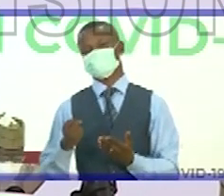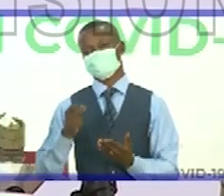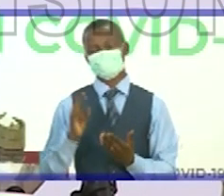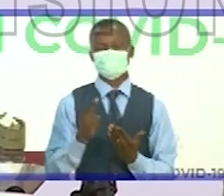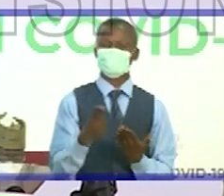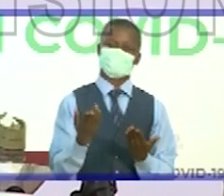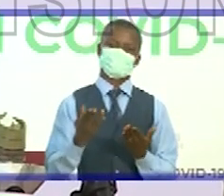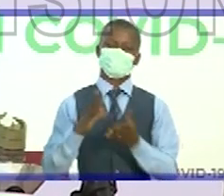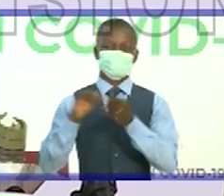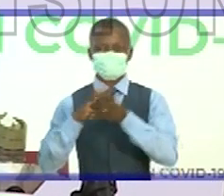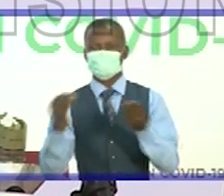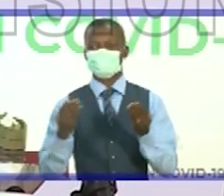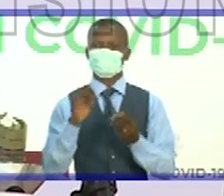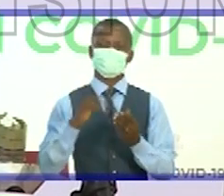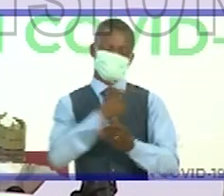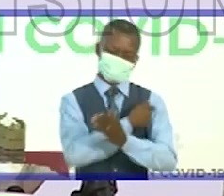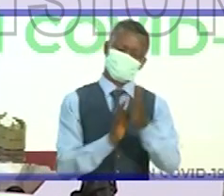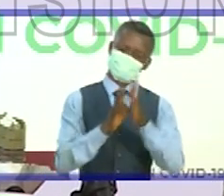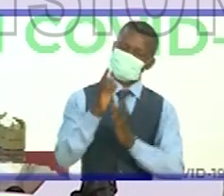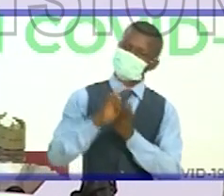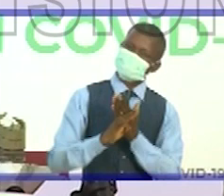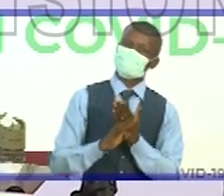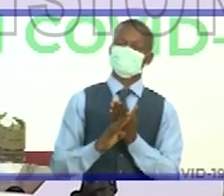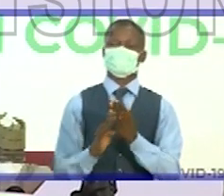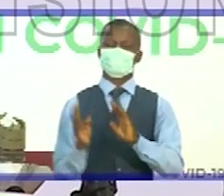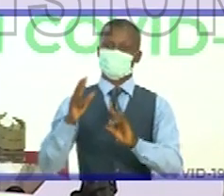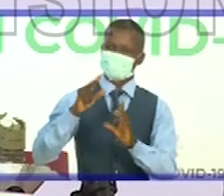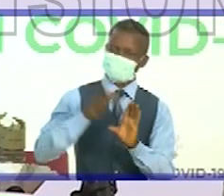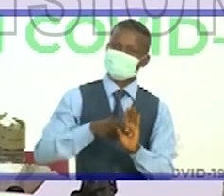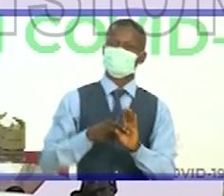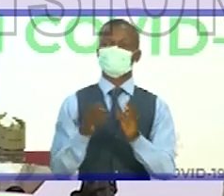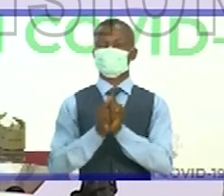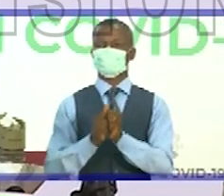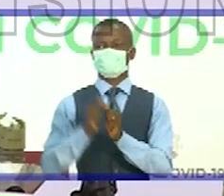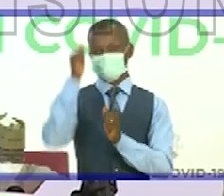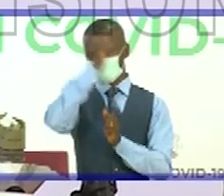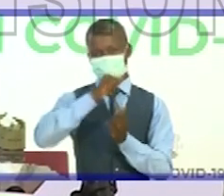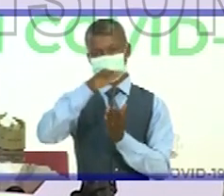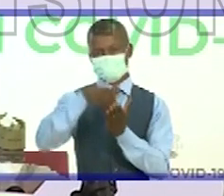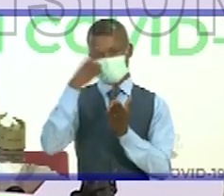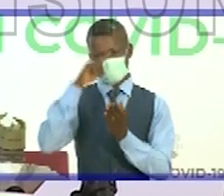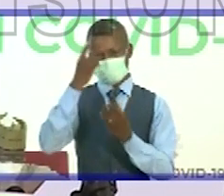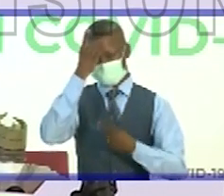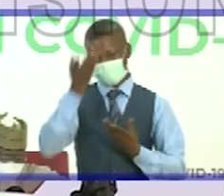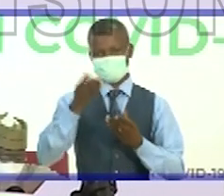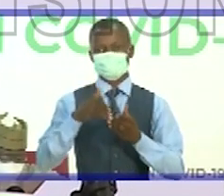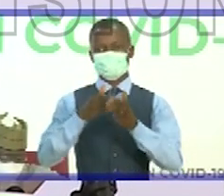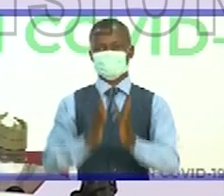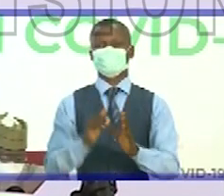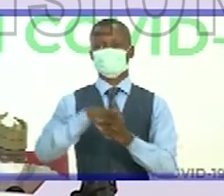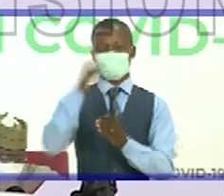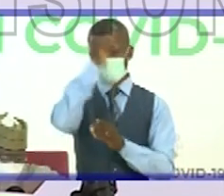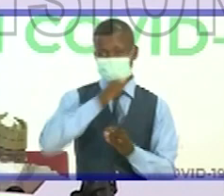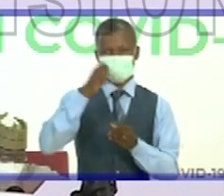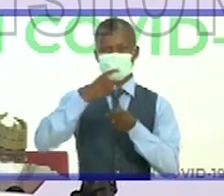vaccine developments, engage actively with Africa CDC that is leading our efforts on the continent to ensure